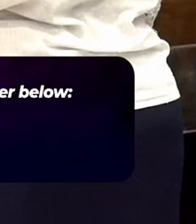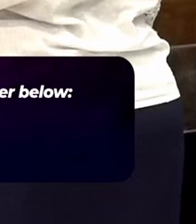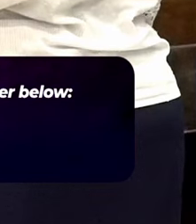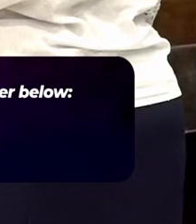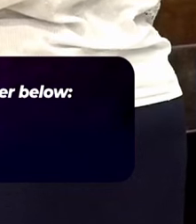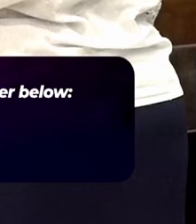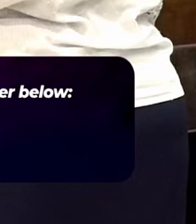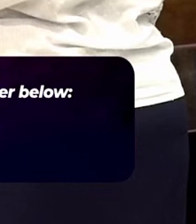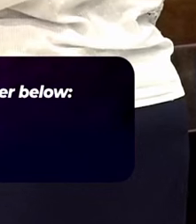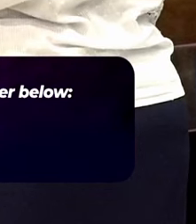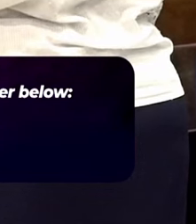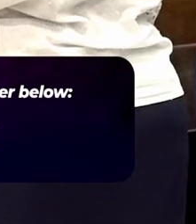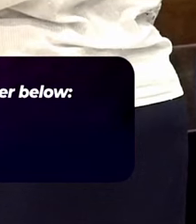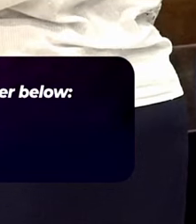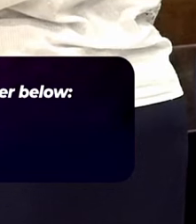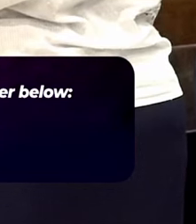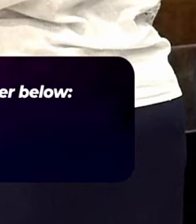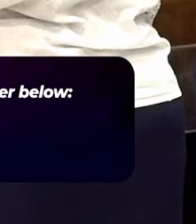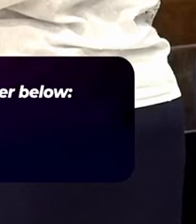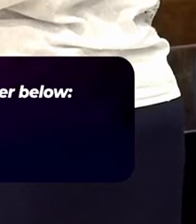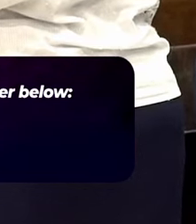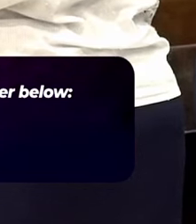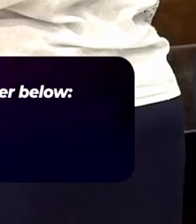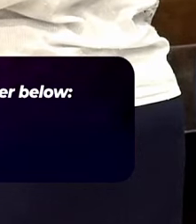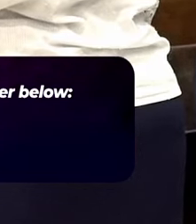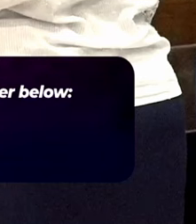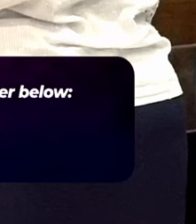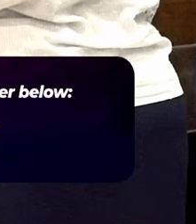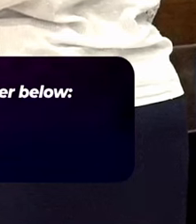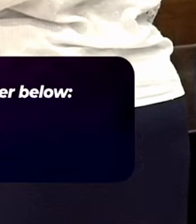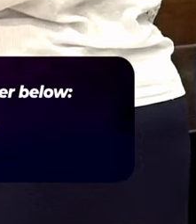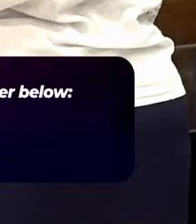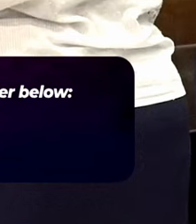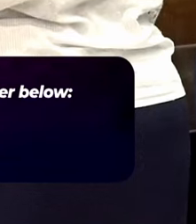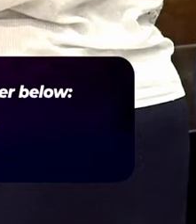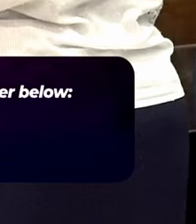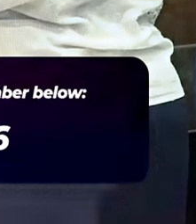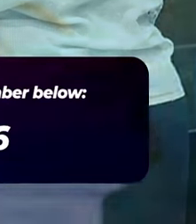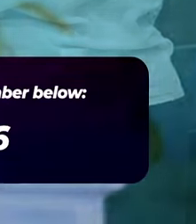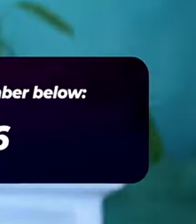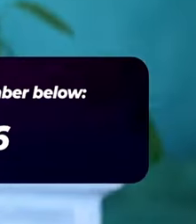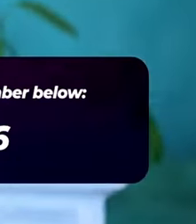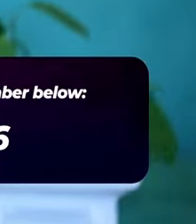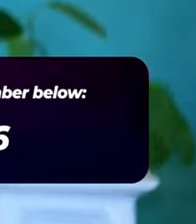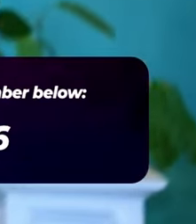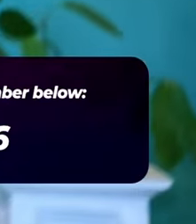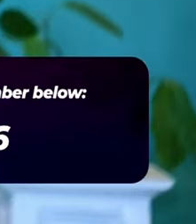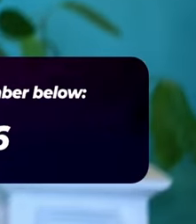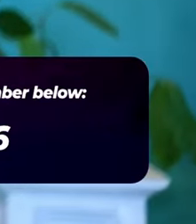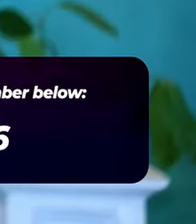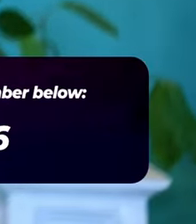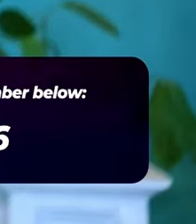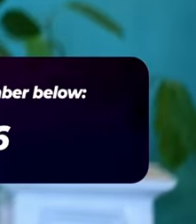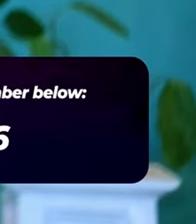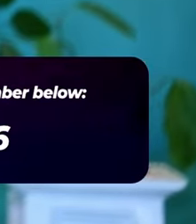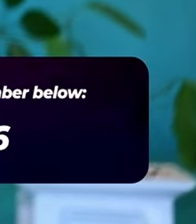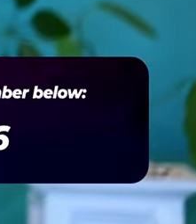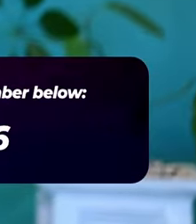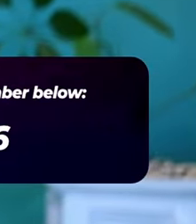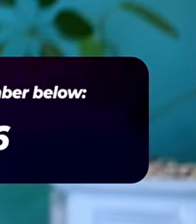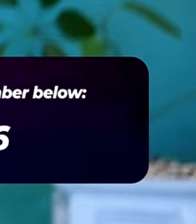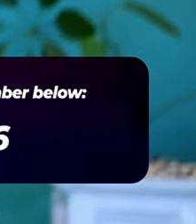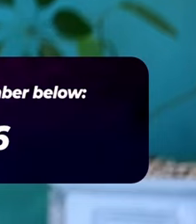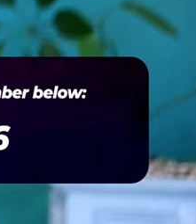my Lord thou hast taught me to say, it is well. Just the first stanza. As our friends wrap up with their